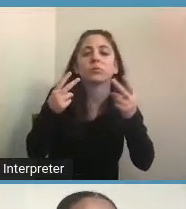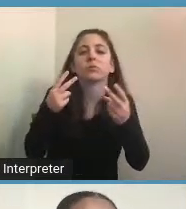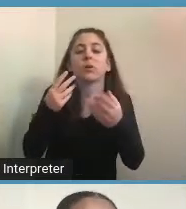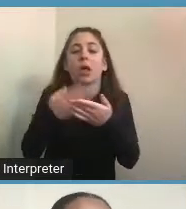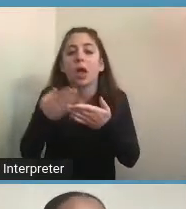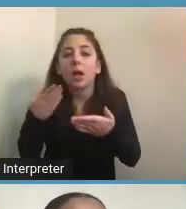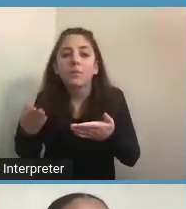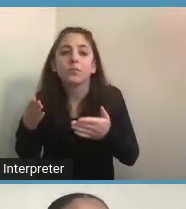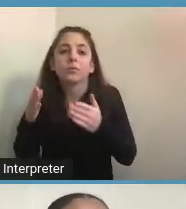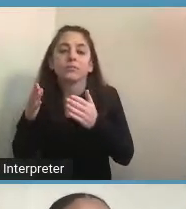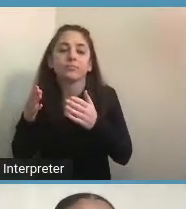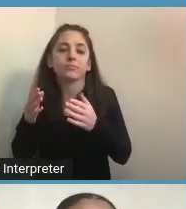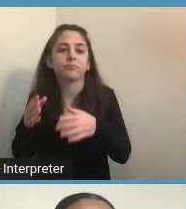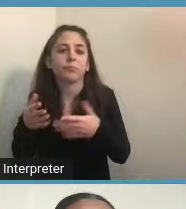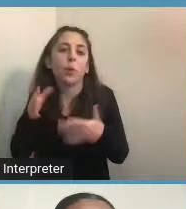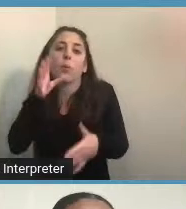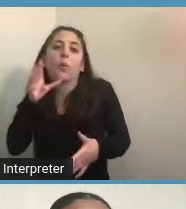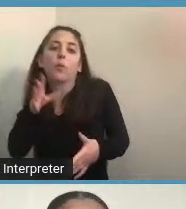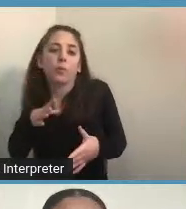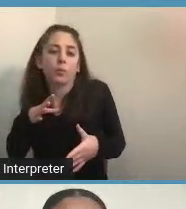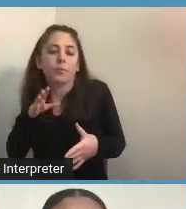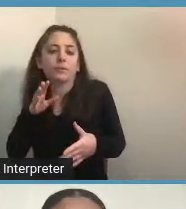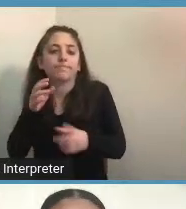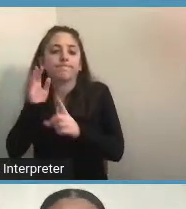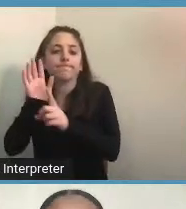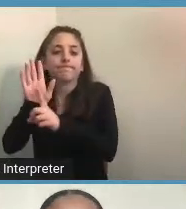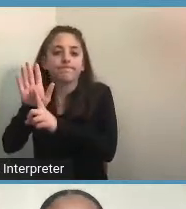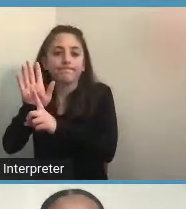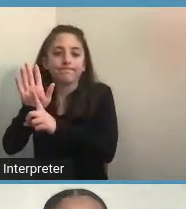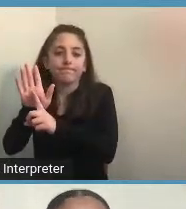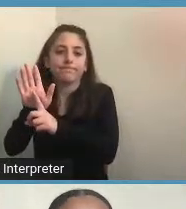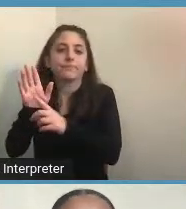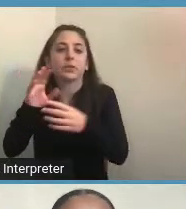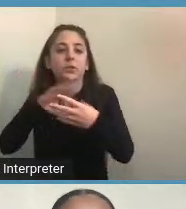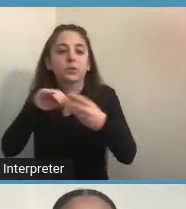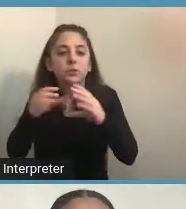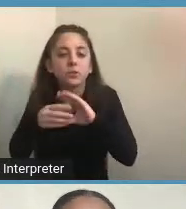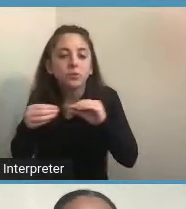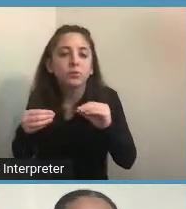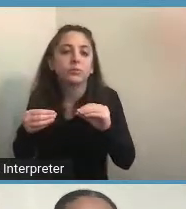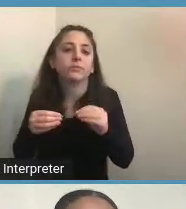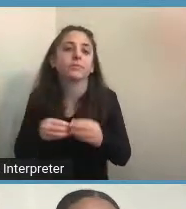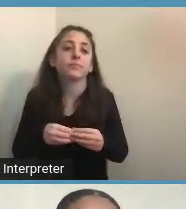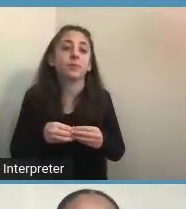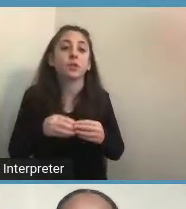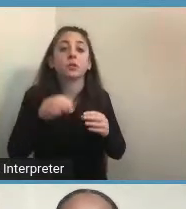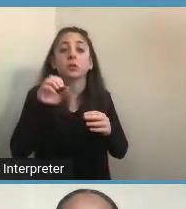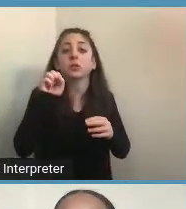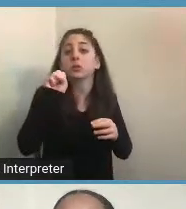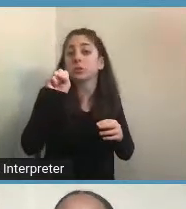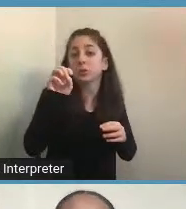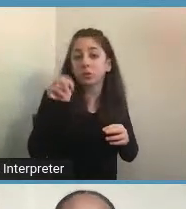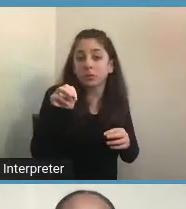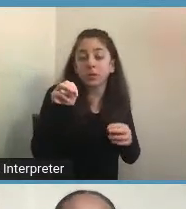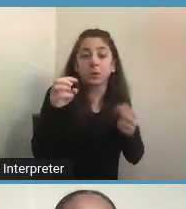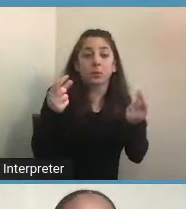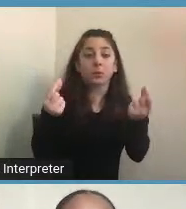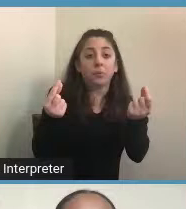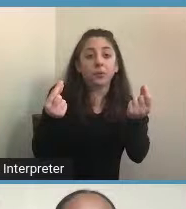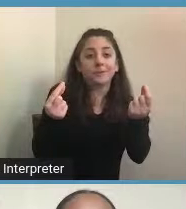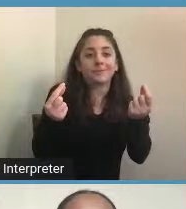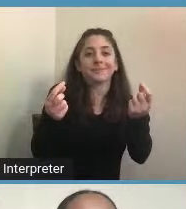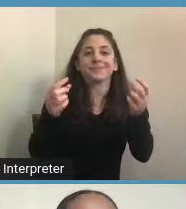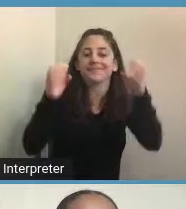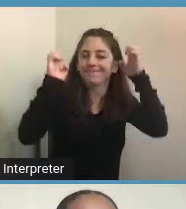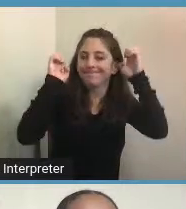is what most of museum social media is doing. We're educating on the internet. We're doing it in such small